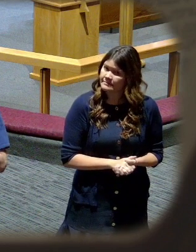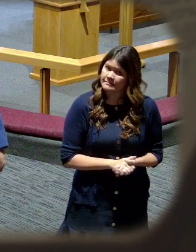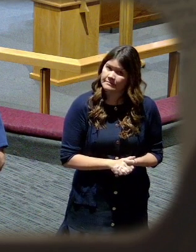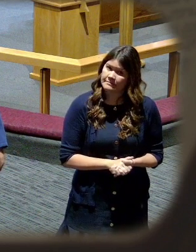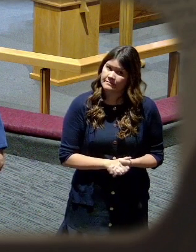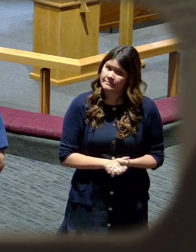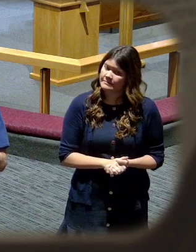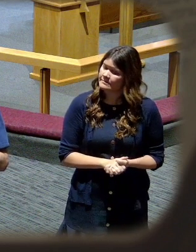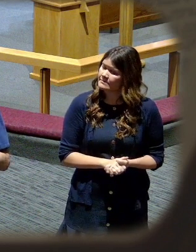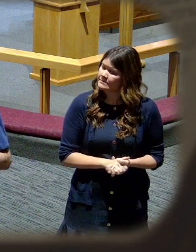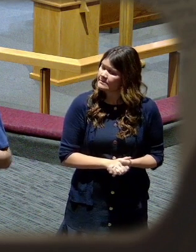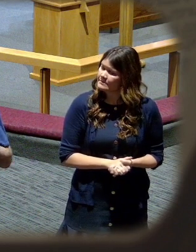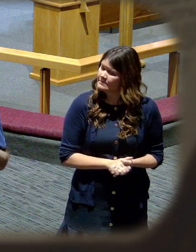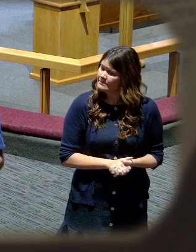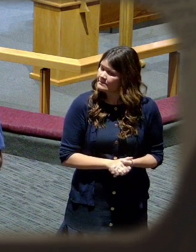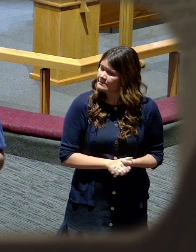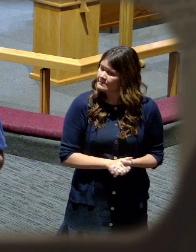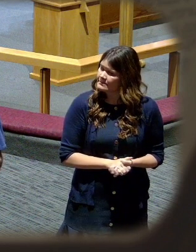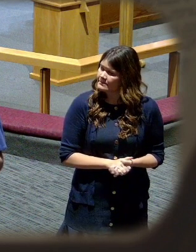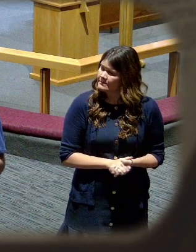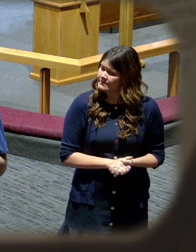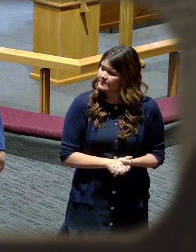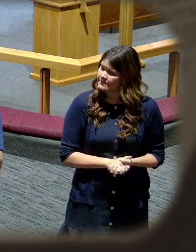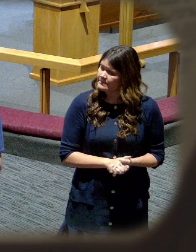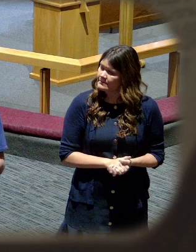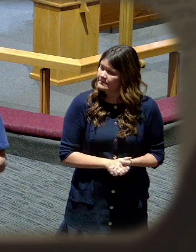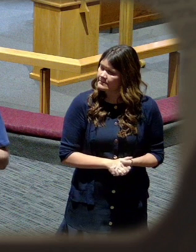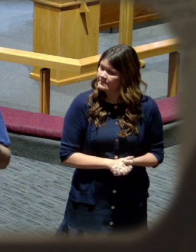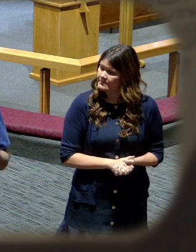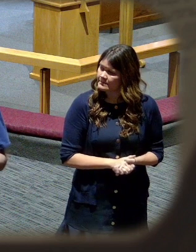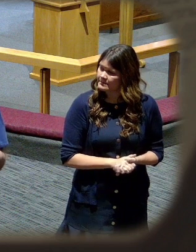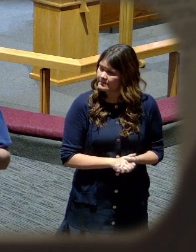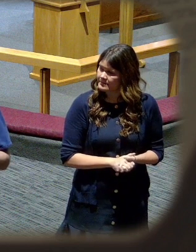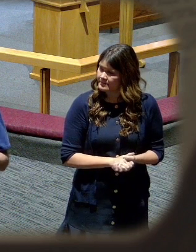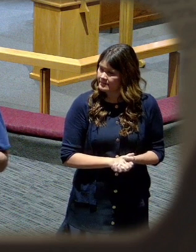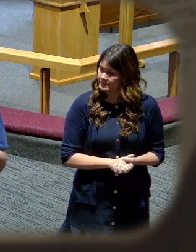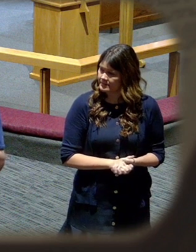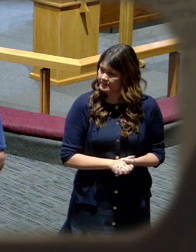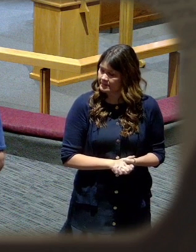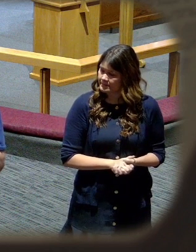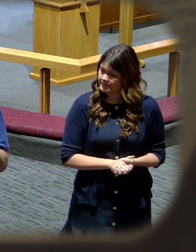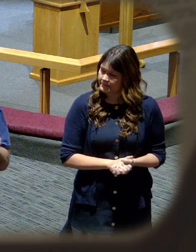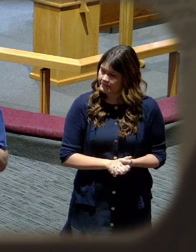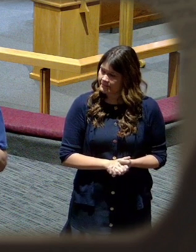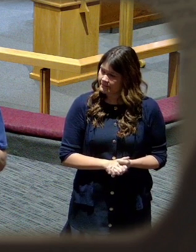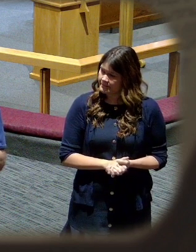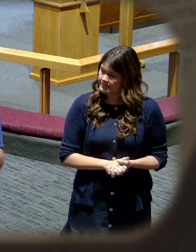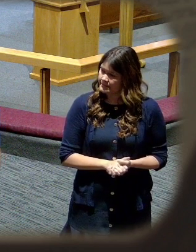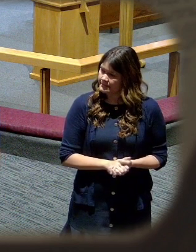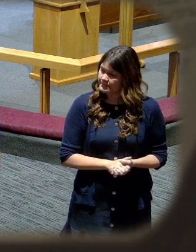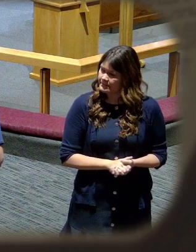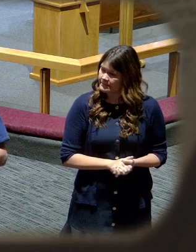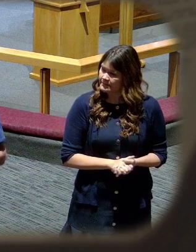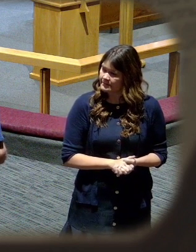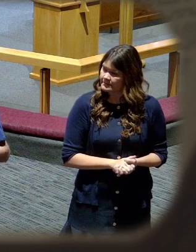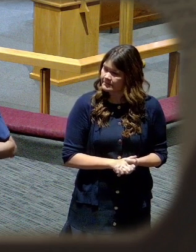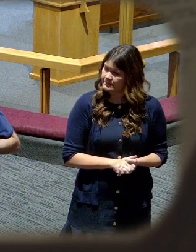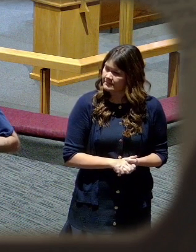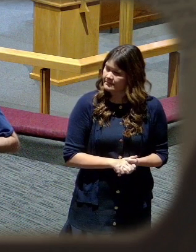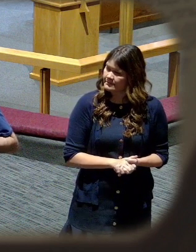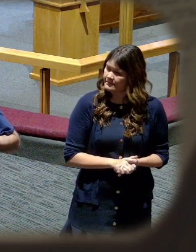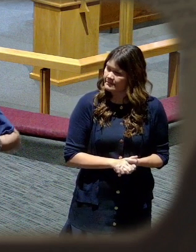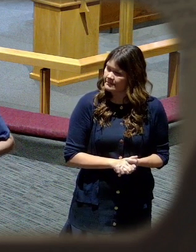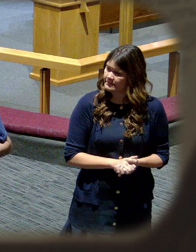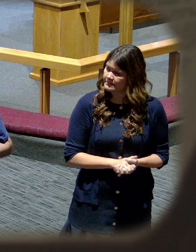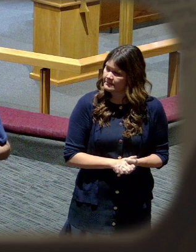our sinful nature and confess our sinful thoughts, words, and deeds. Create in us clean